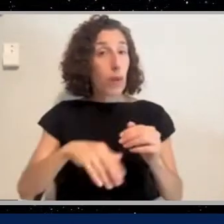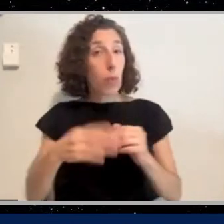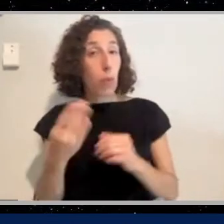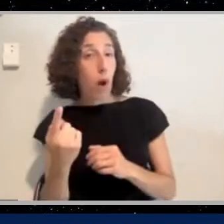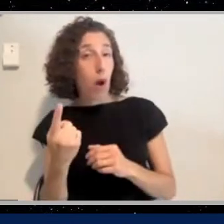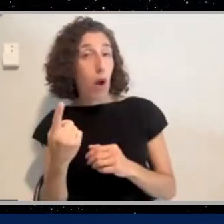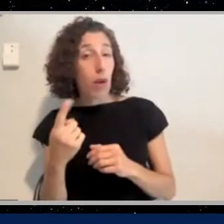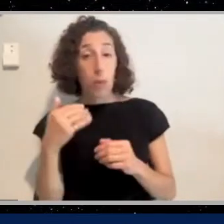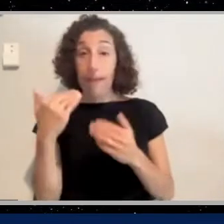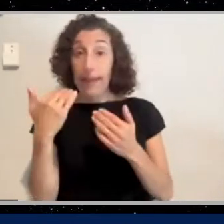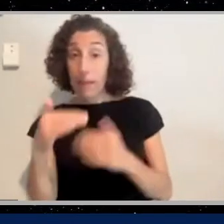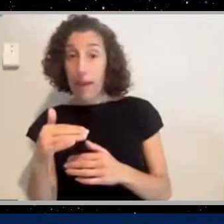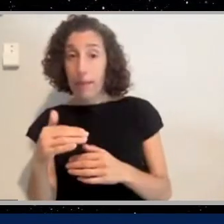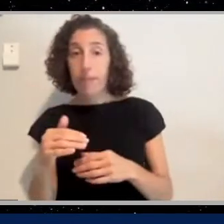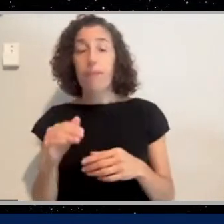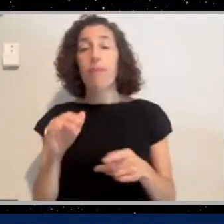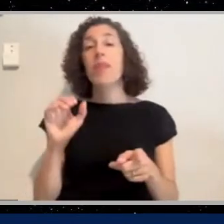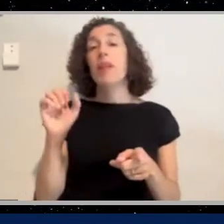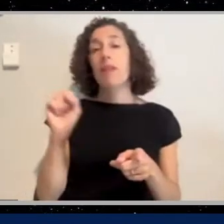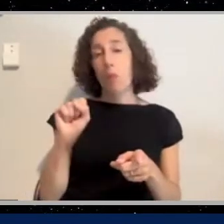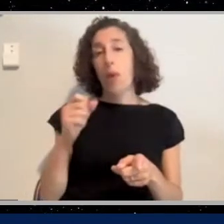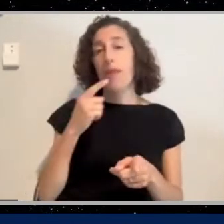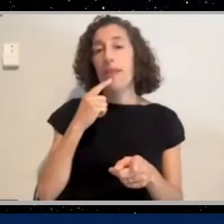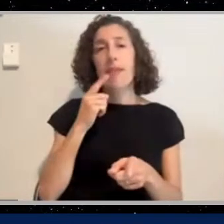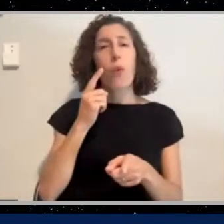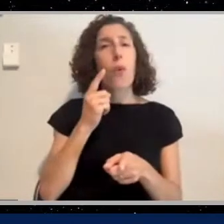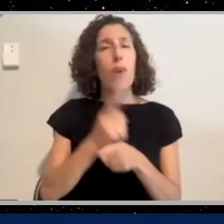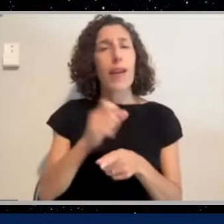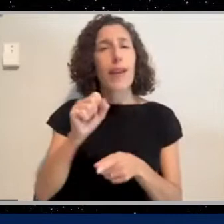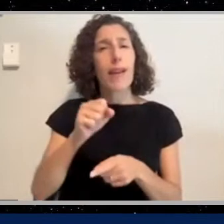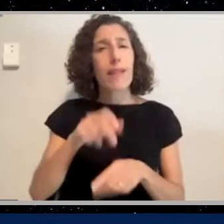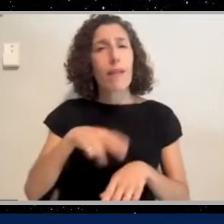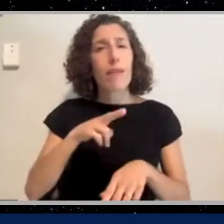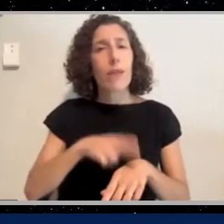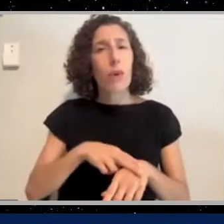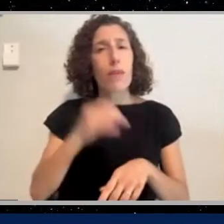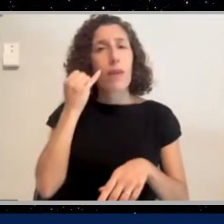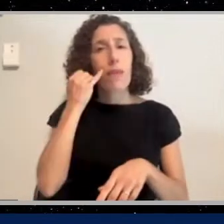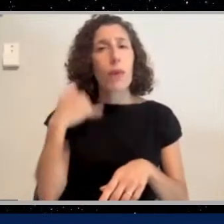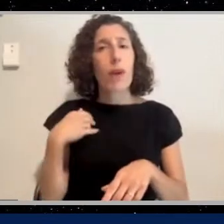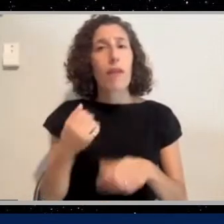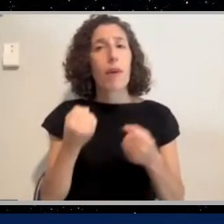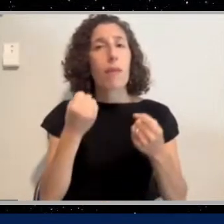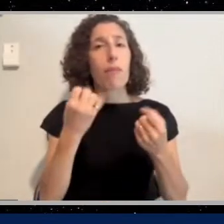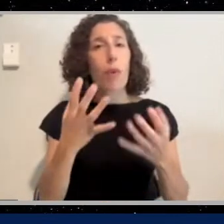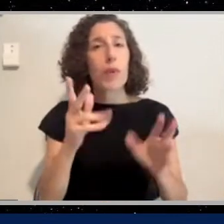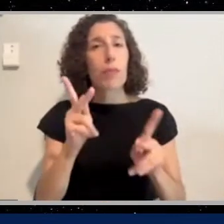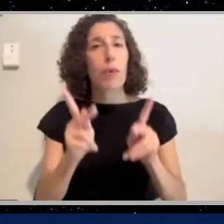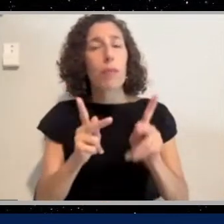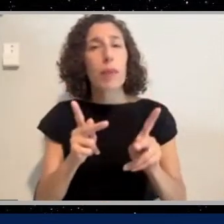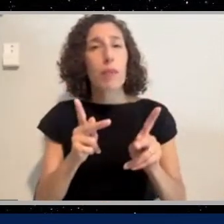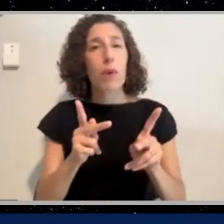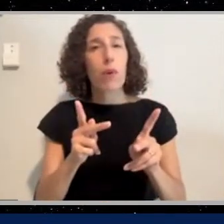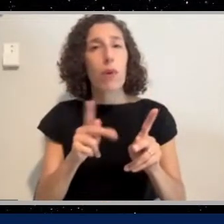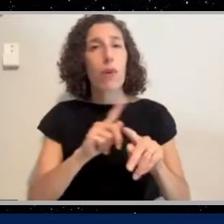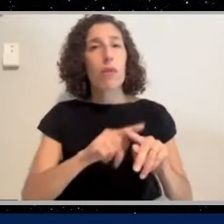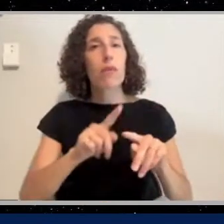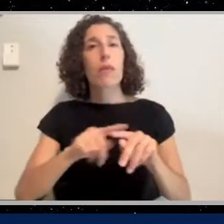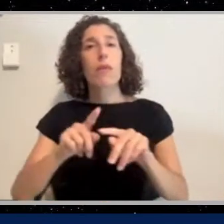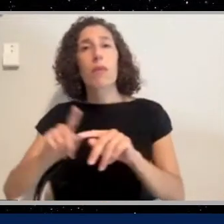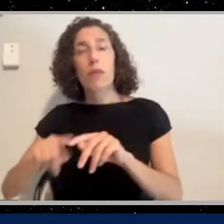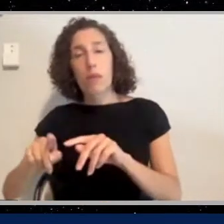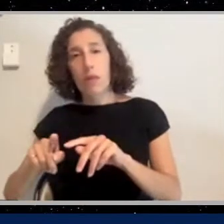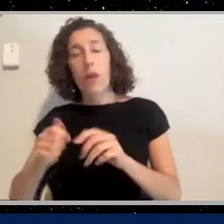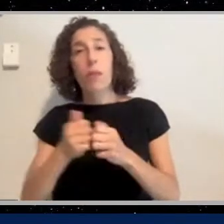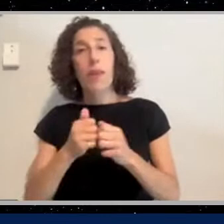Oh yeah, you definitely can. And that's the beauty of having multiple people in each group, and the fact that each person has a slightly different disability. I